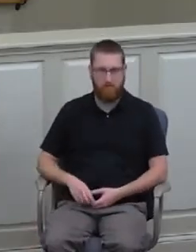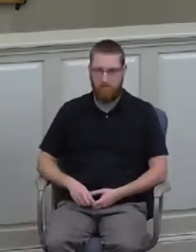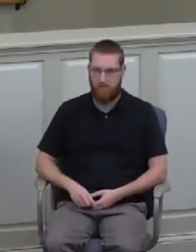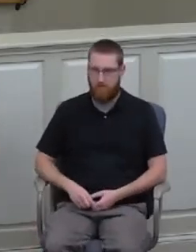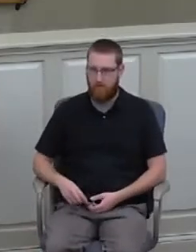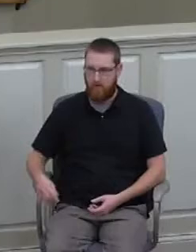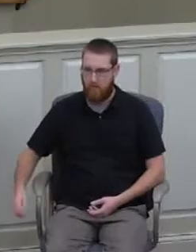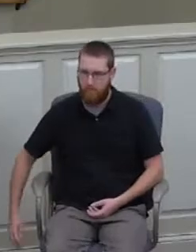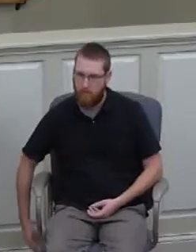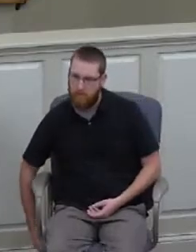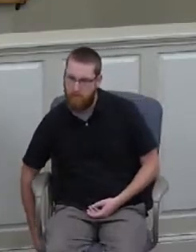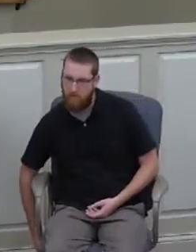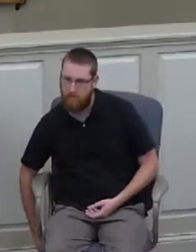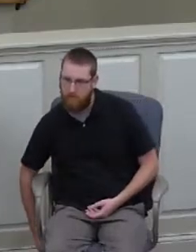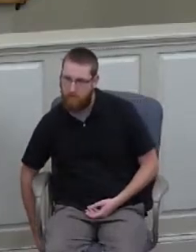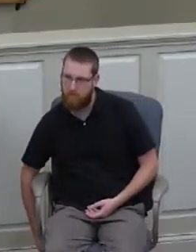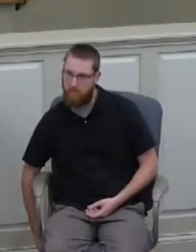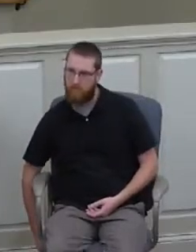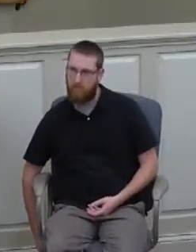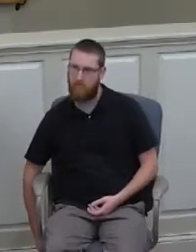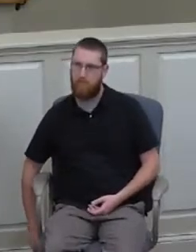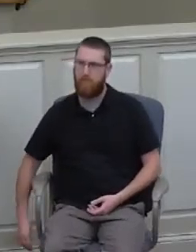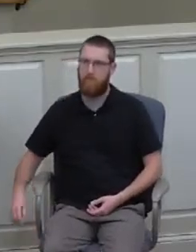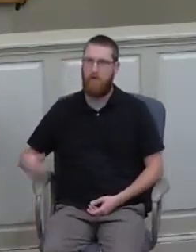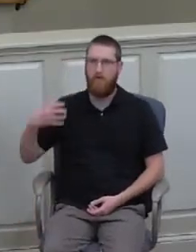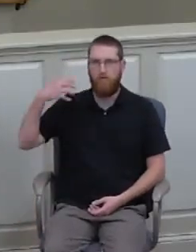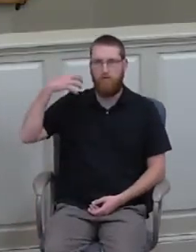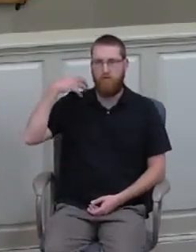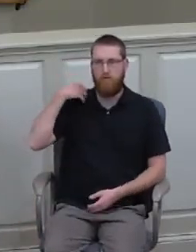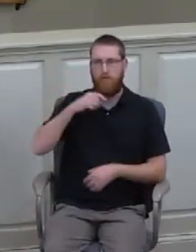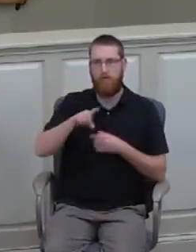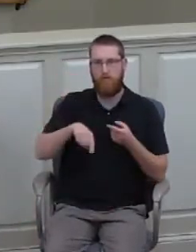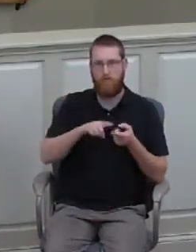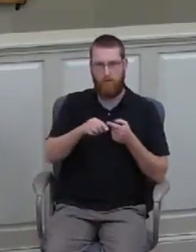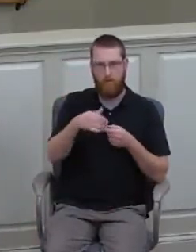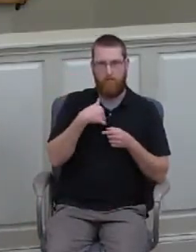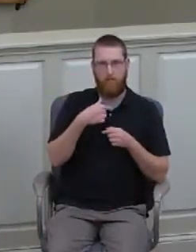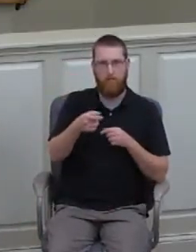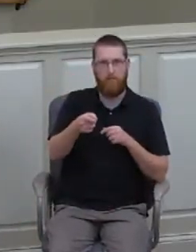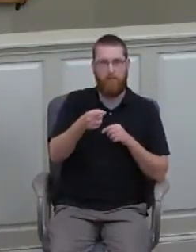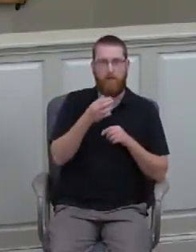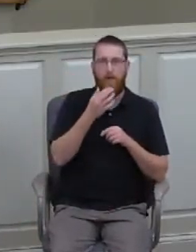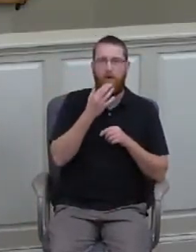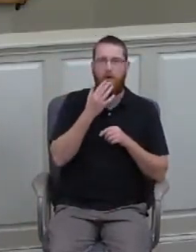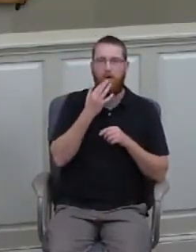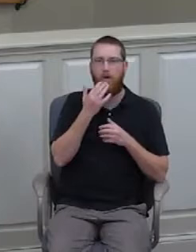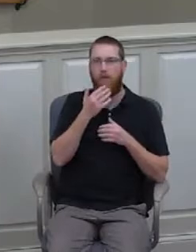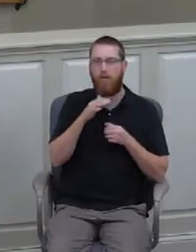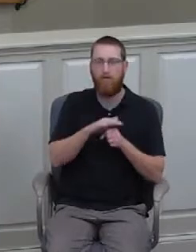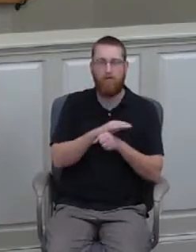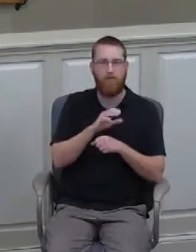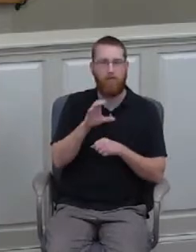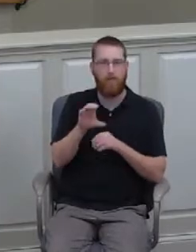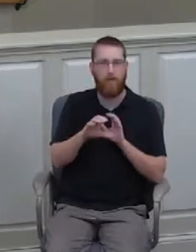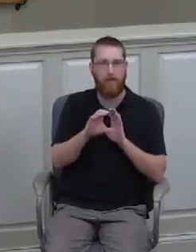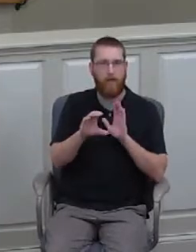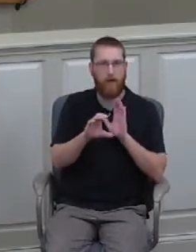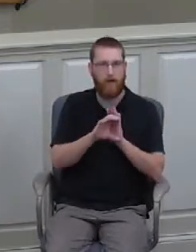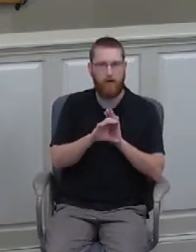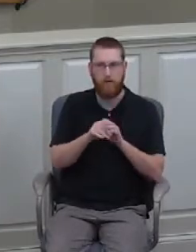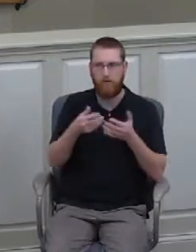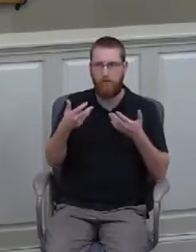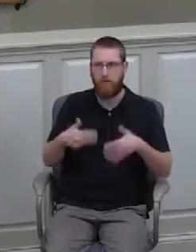Chief, Yes, sir. when it comes to colorful characters, here's a good one right here. Yes, he